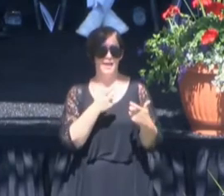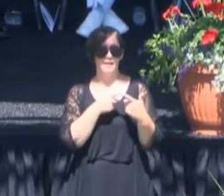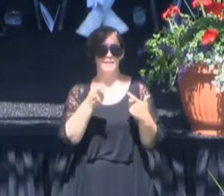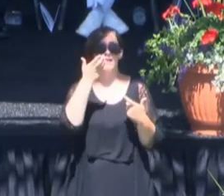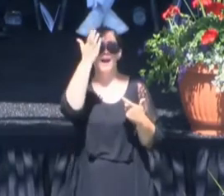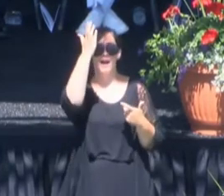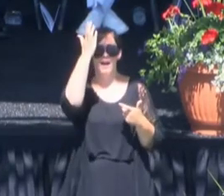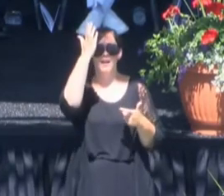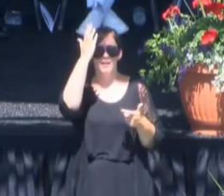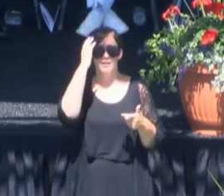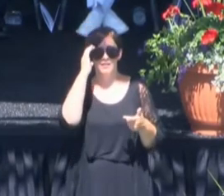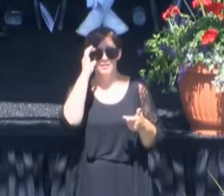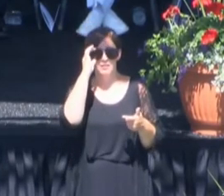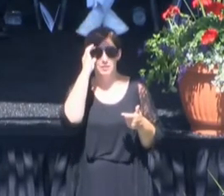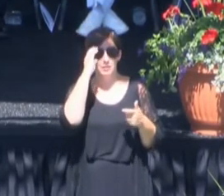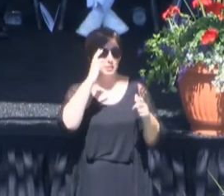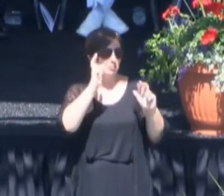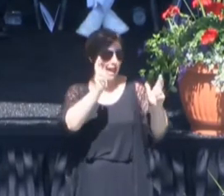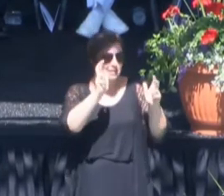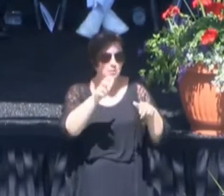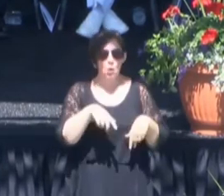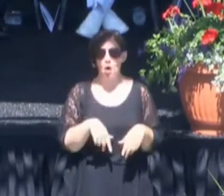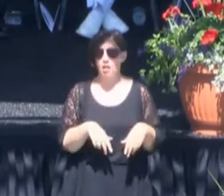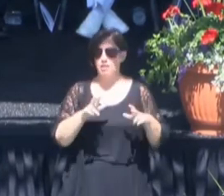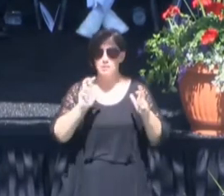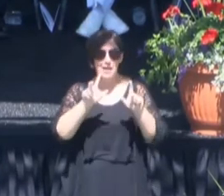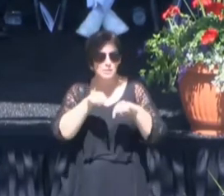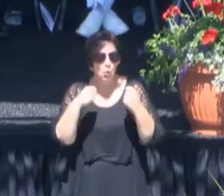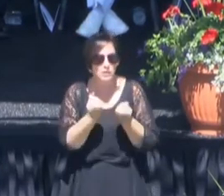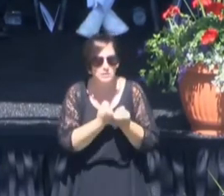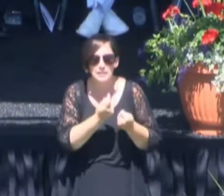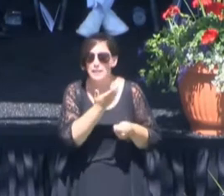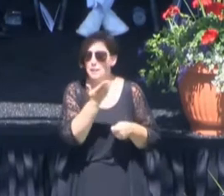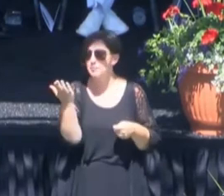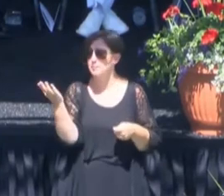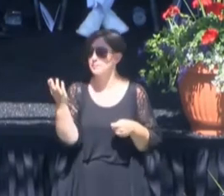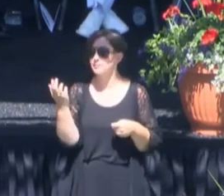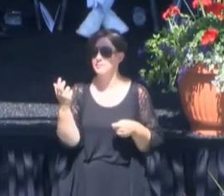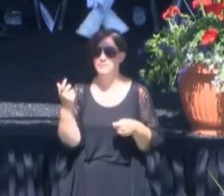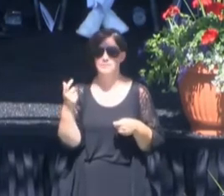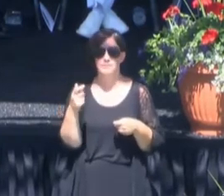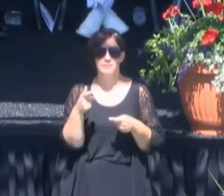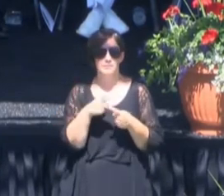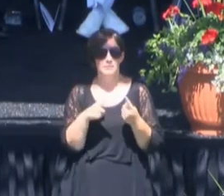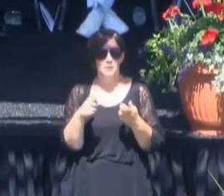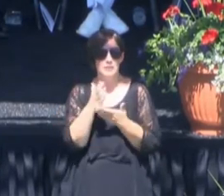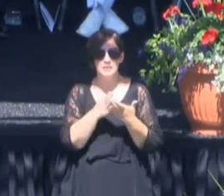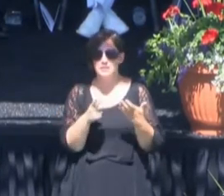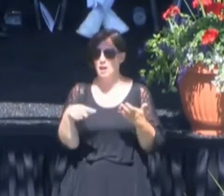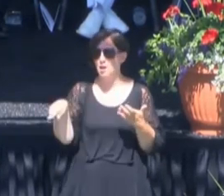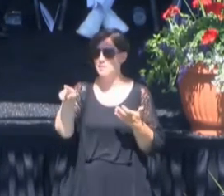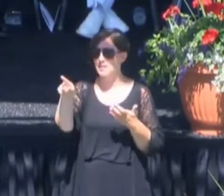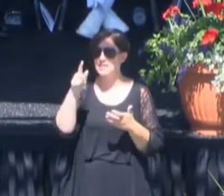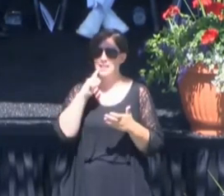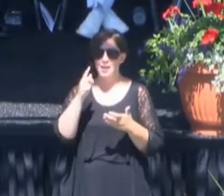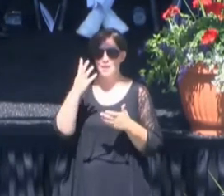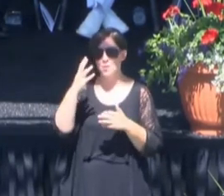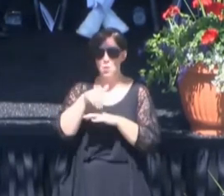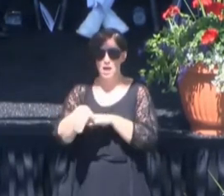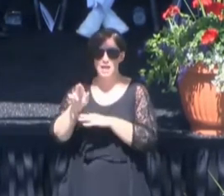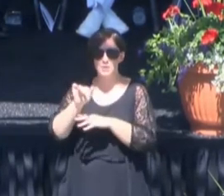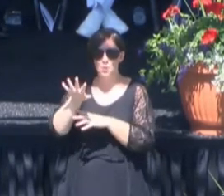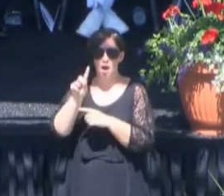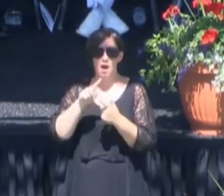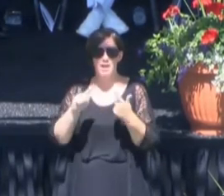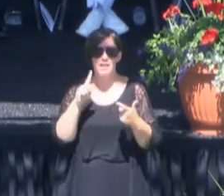upstairs, God, basketball and the basketball team out there, Epic Games and the Fortnite squad, wherever you are, the Spike